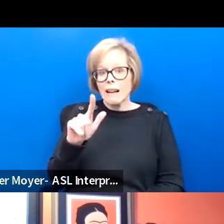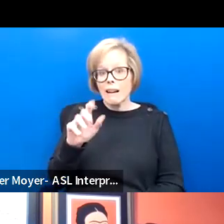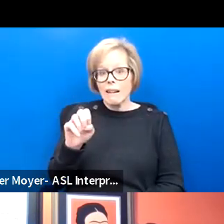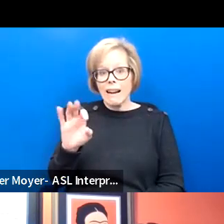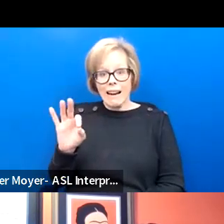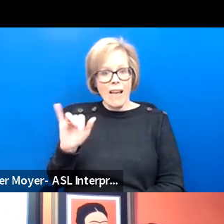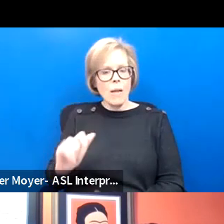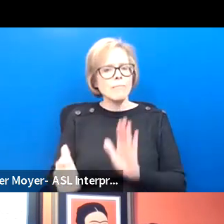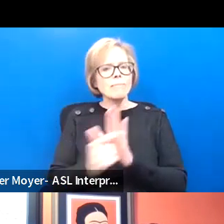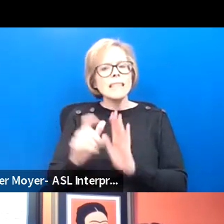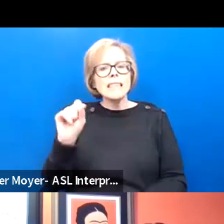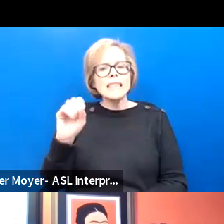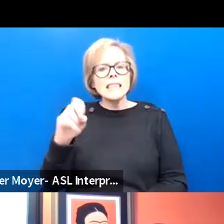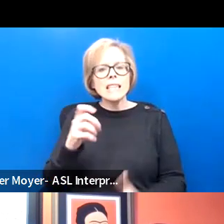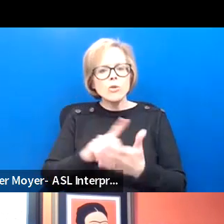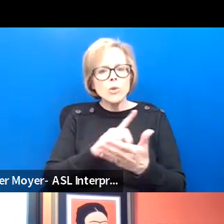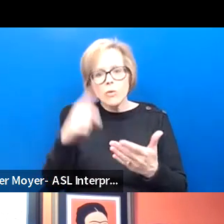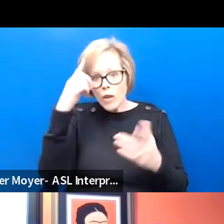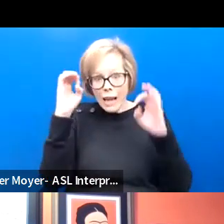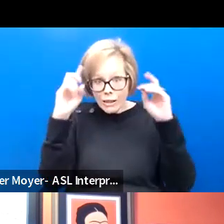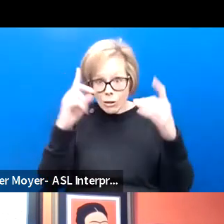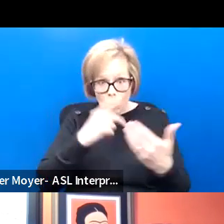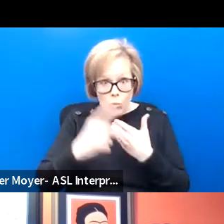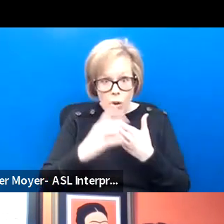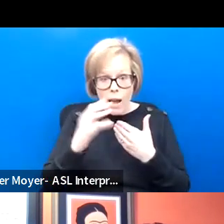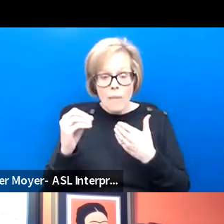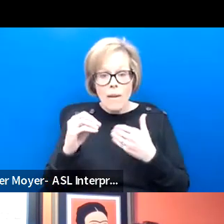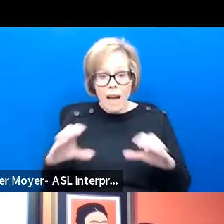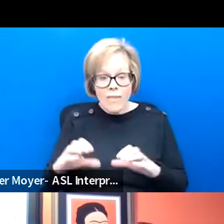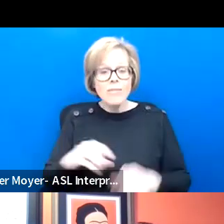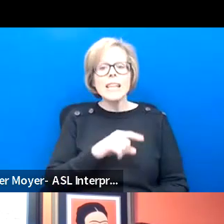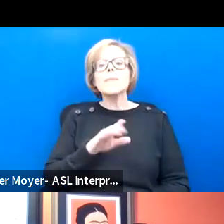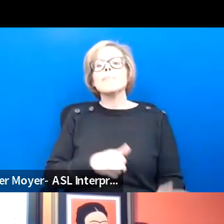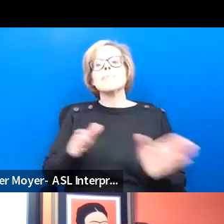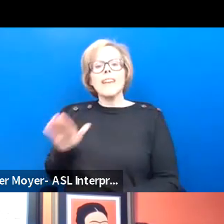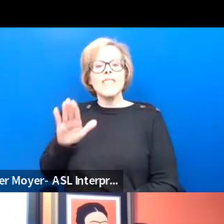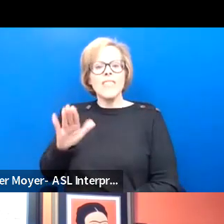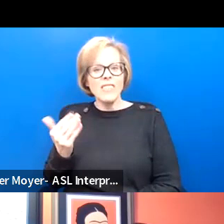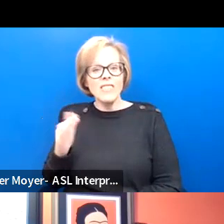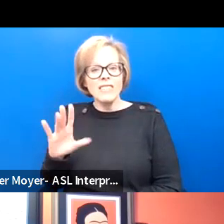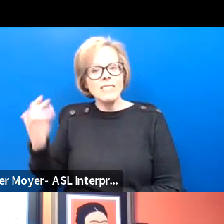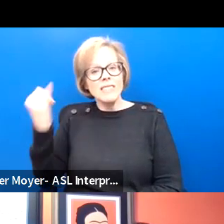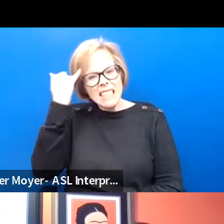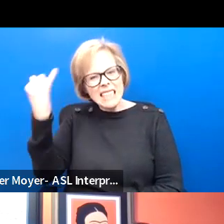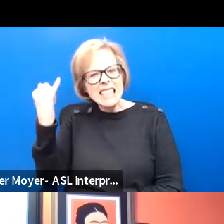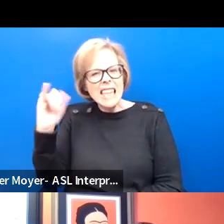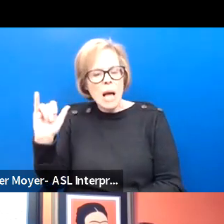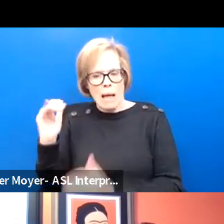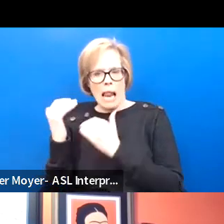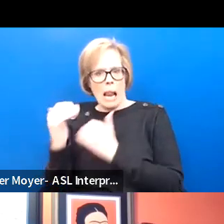which prohibits sex discrimination in education programs and activities, 1557 is sort of similarly